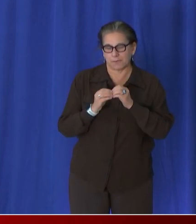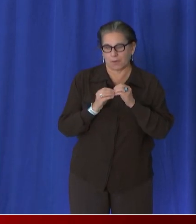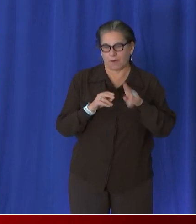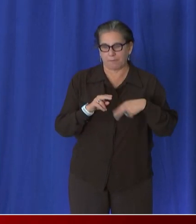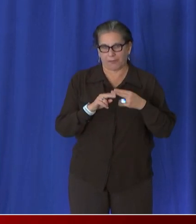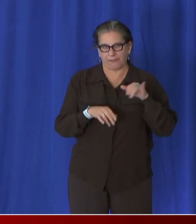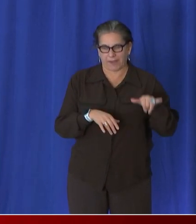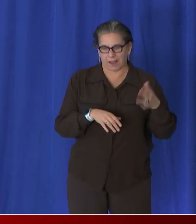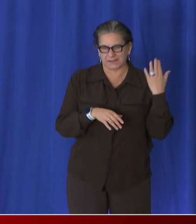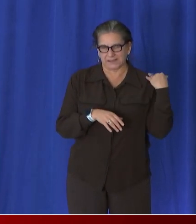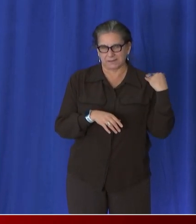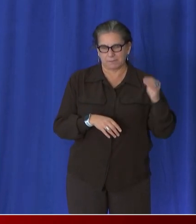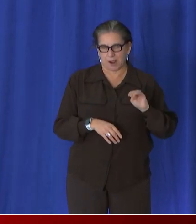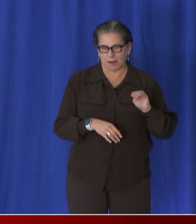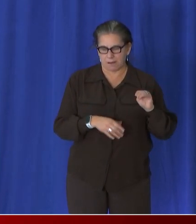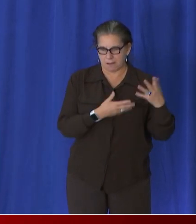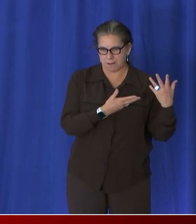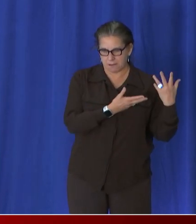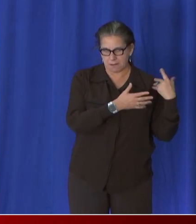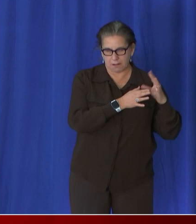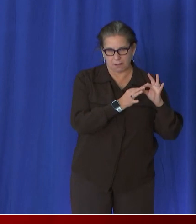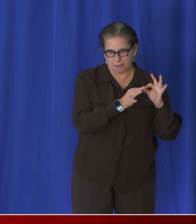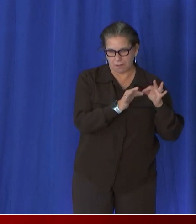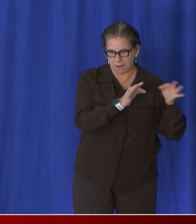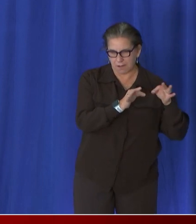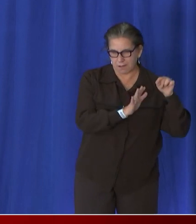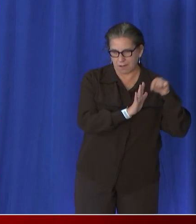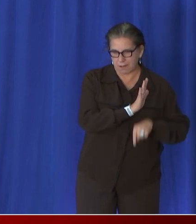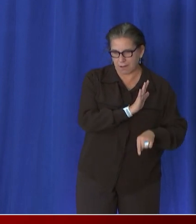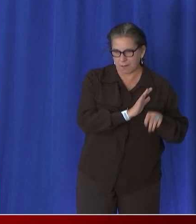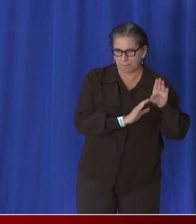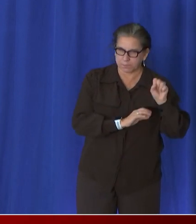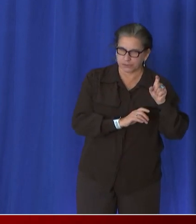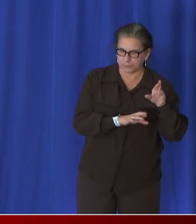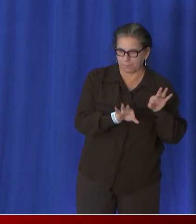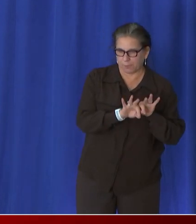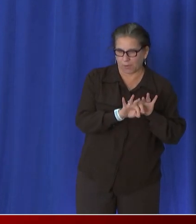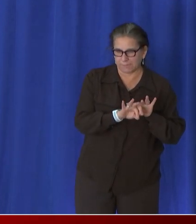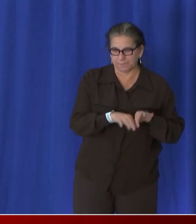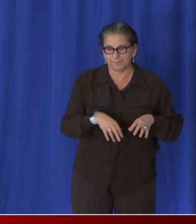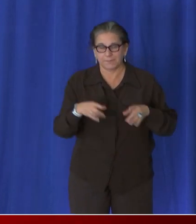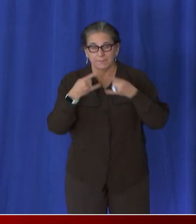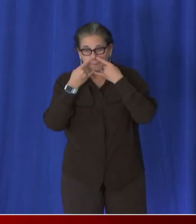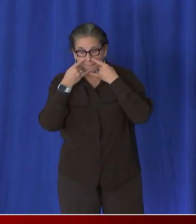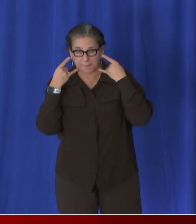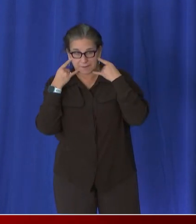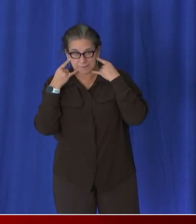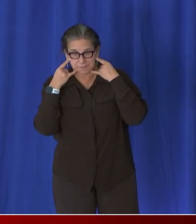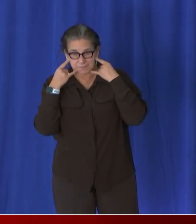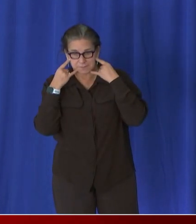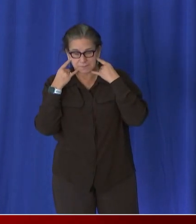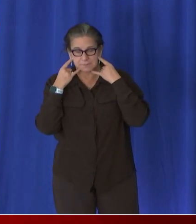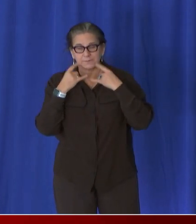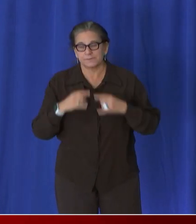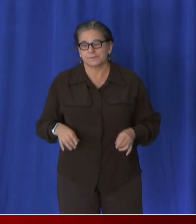our increased focus on testing, masking, and getting vaccinated and boosted.